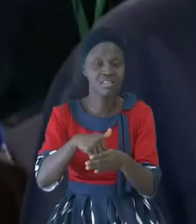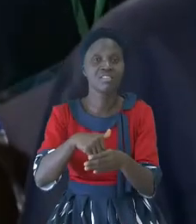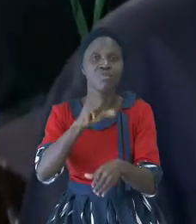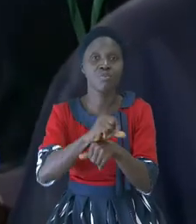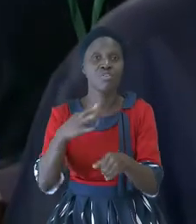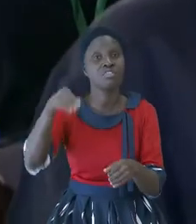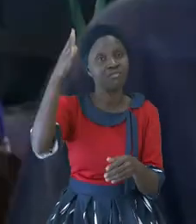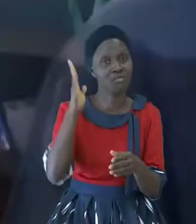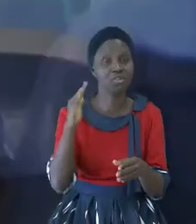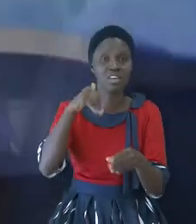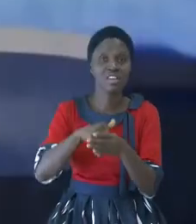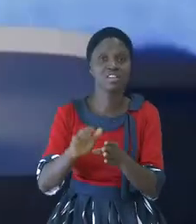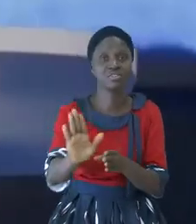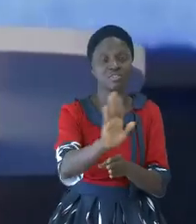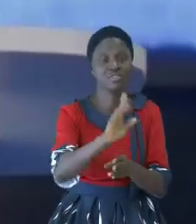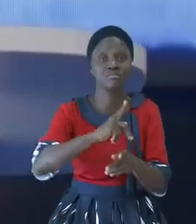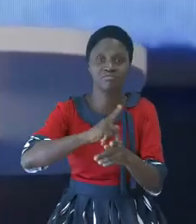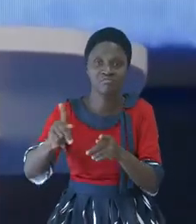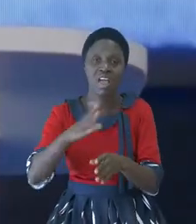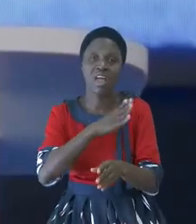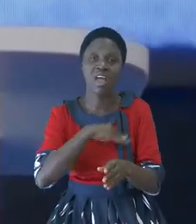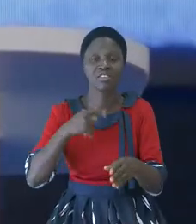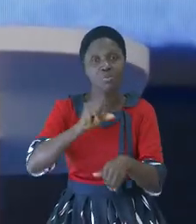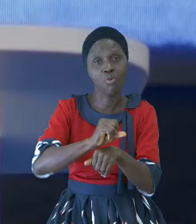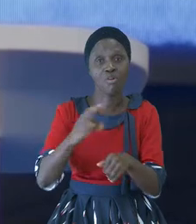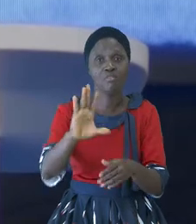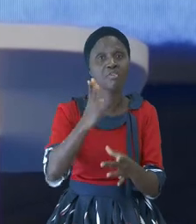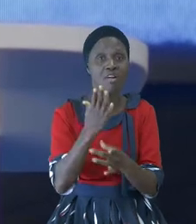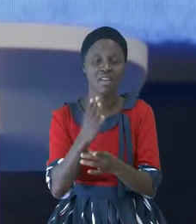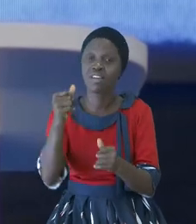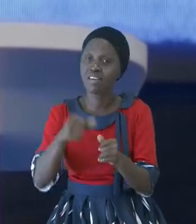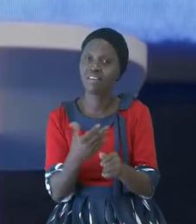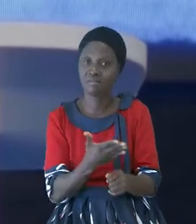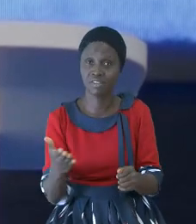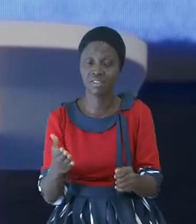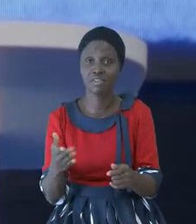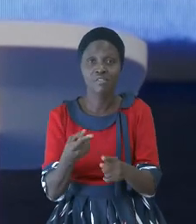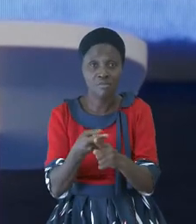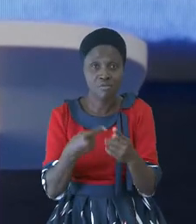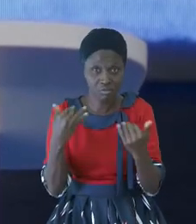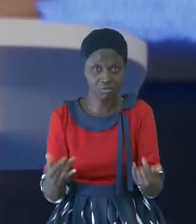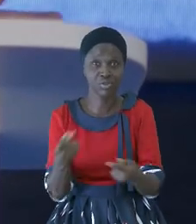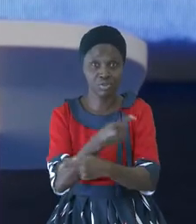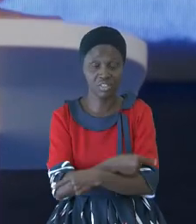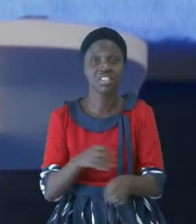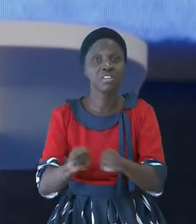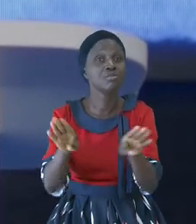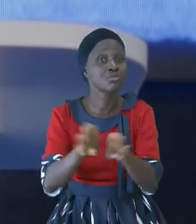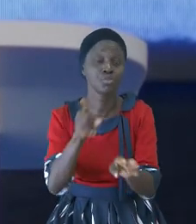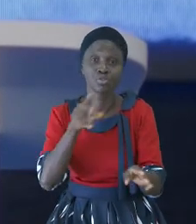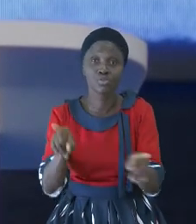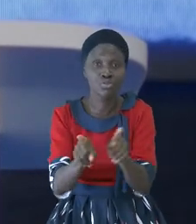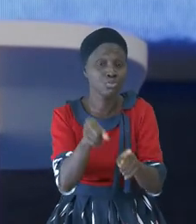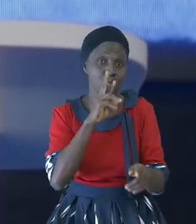your profession and the work of your hand. Everything from today, even though you had been successful